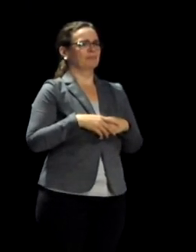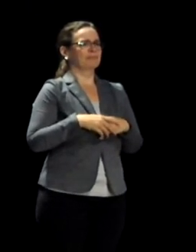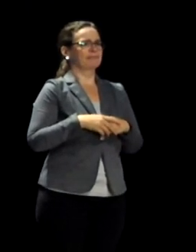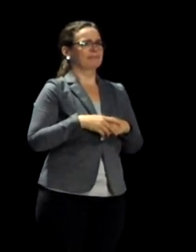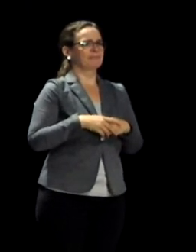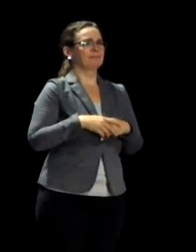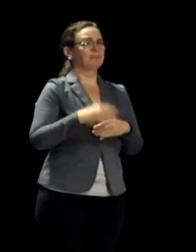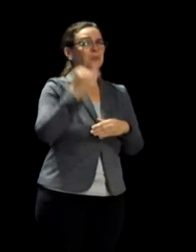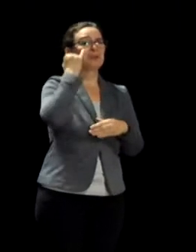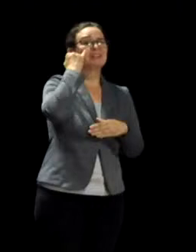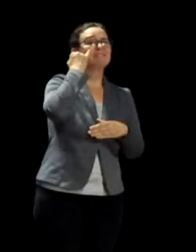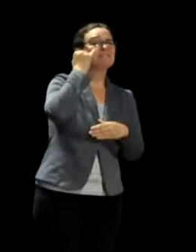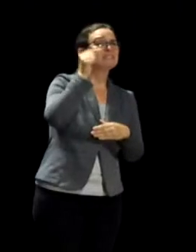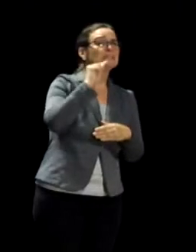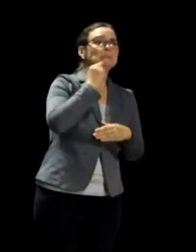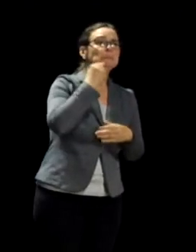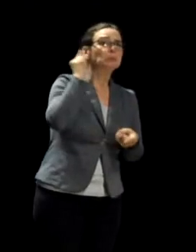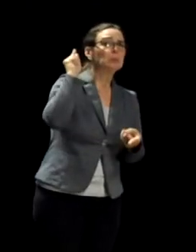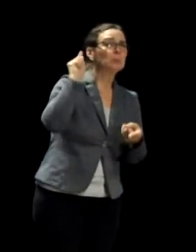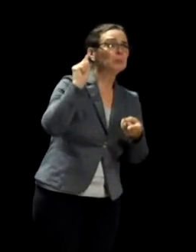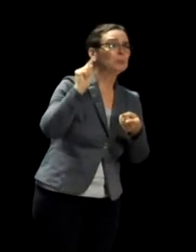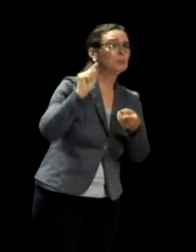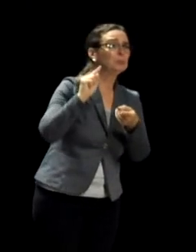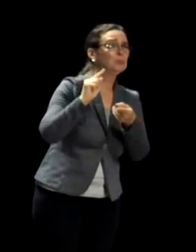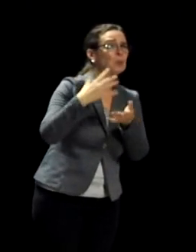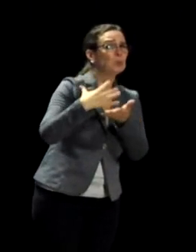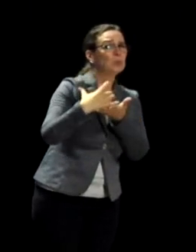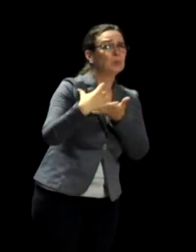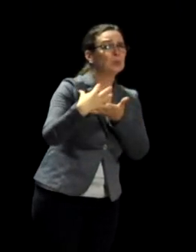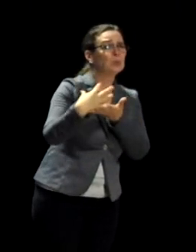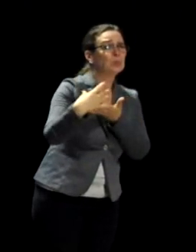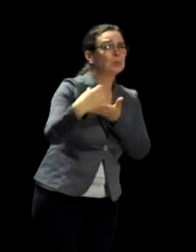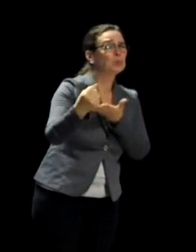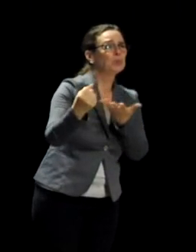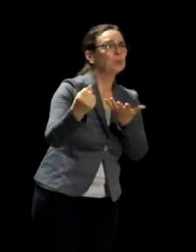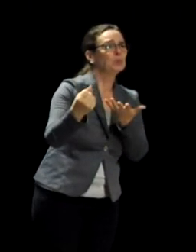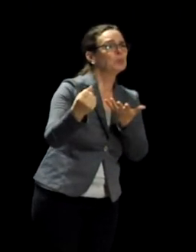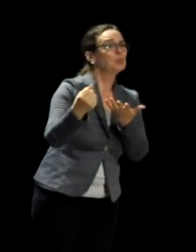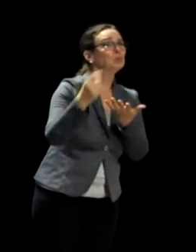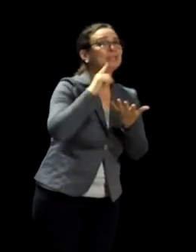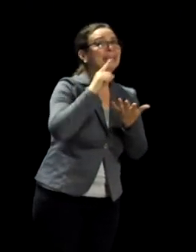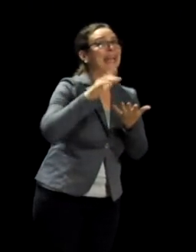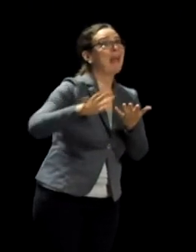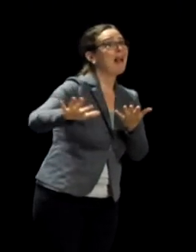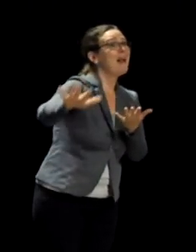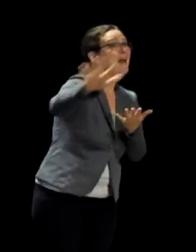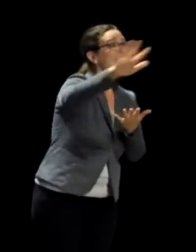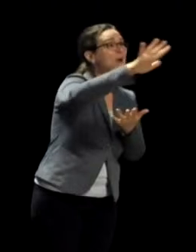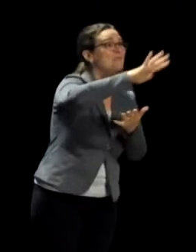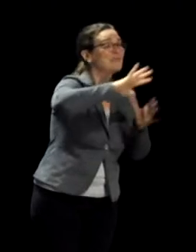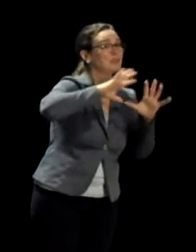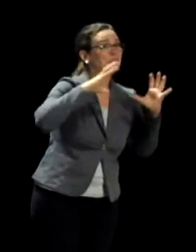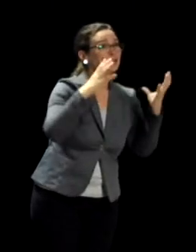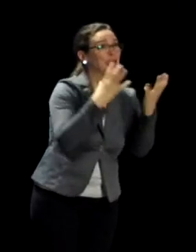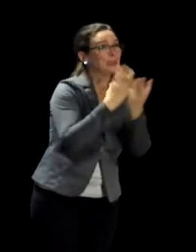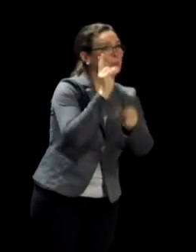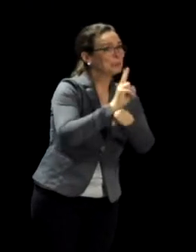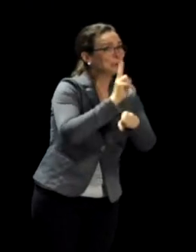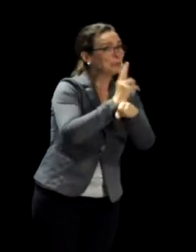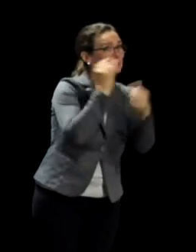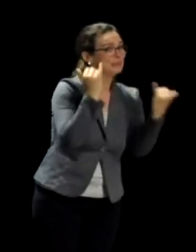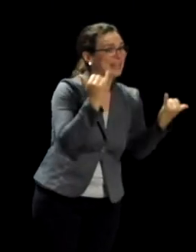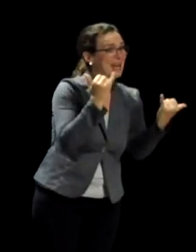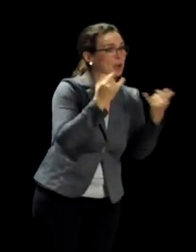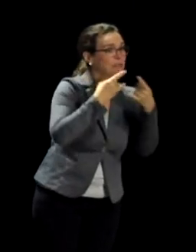now. Every corner of the country is facing this now in a larger, sustained way.